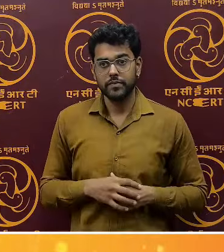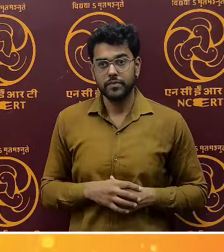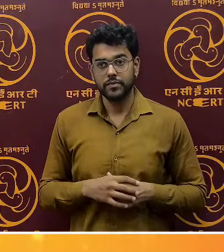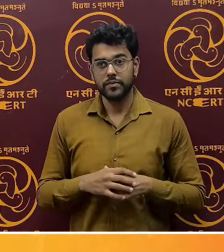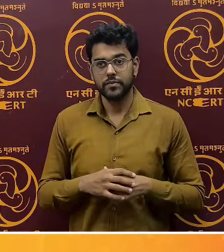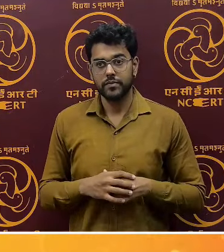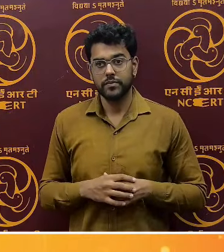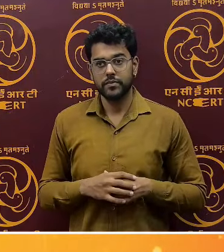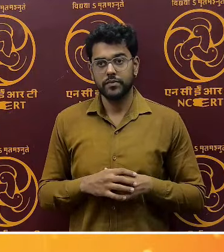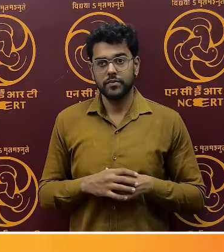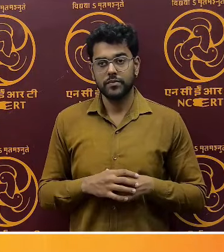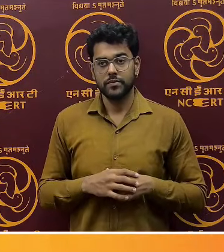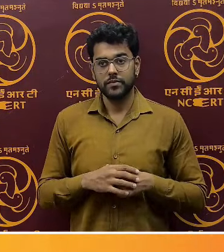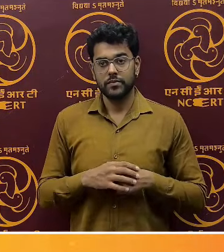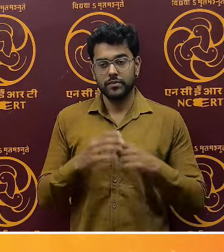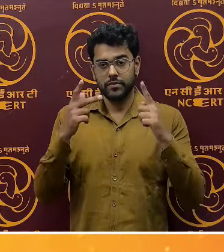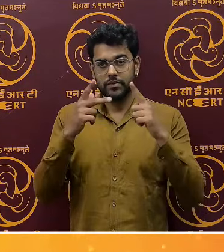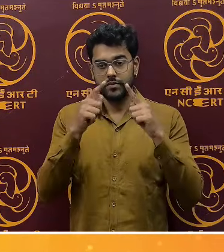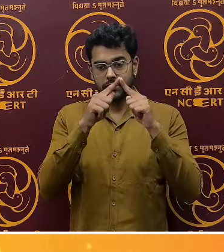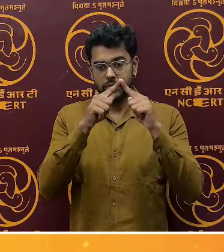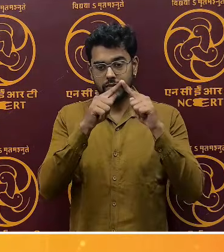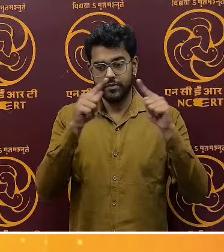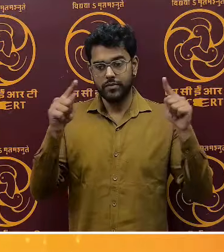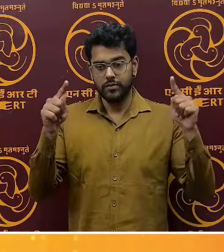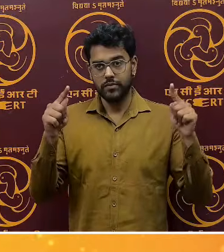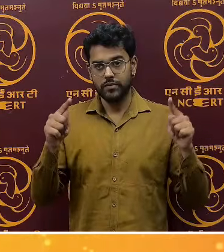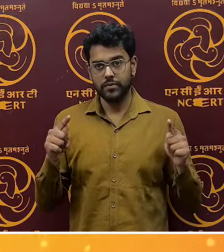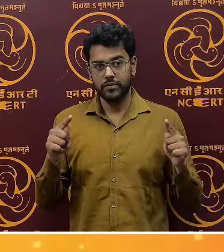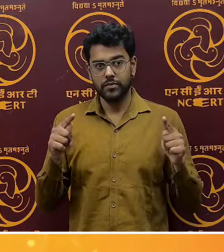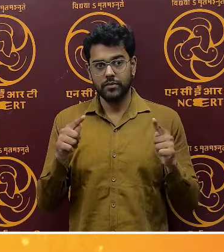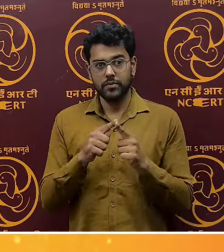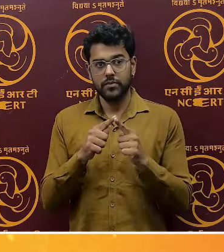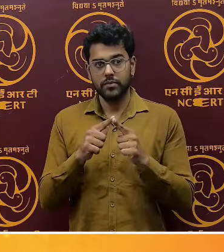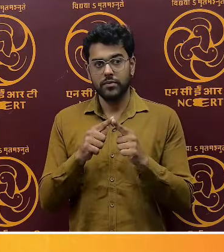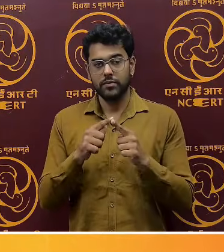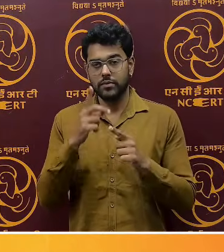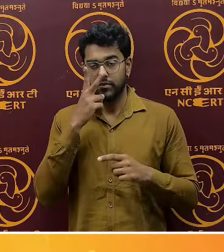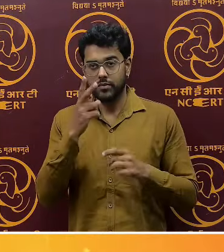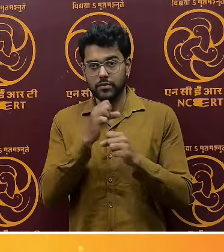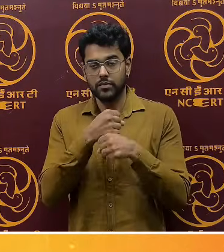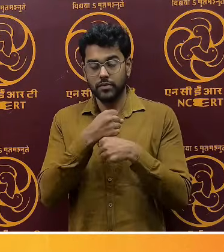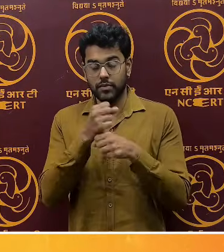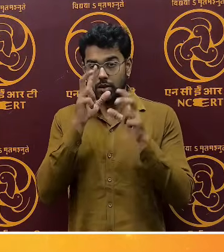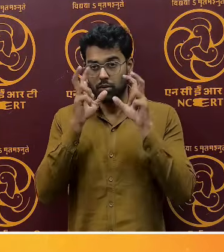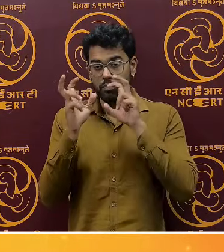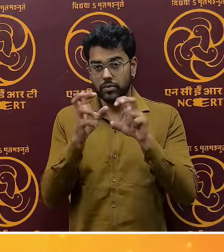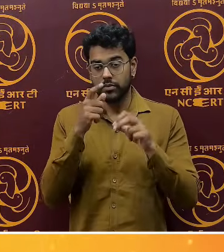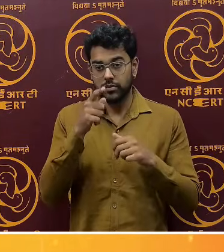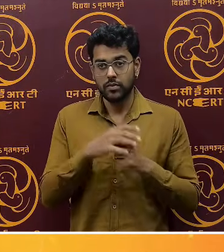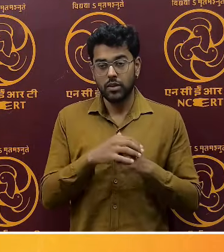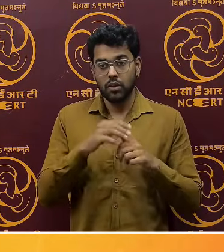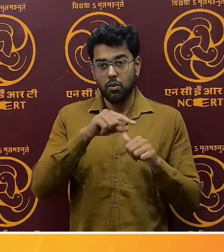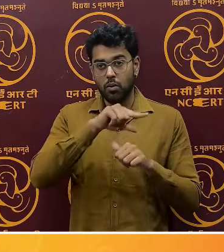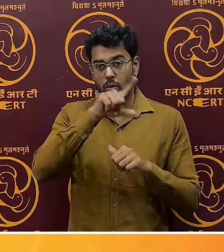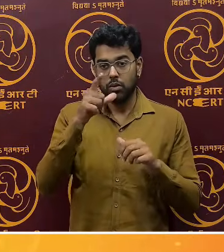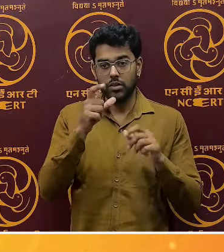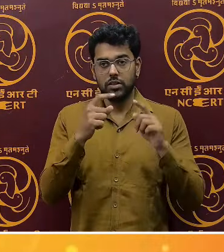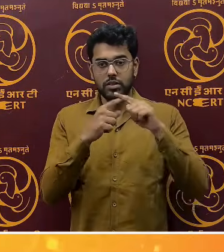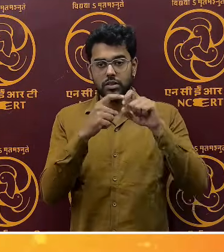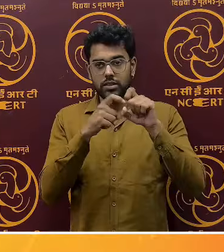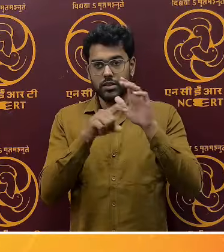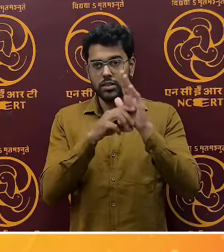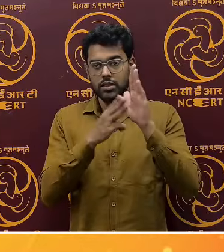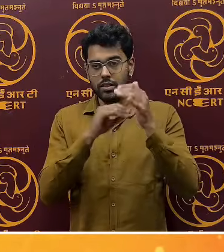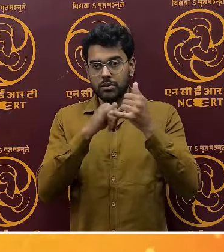a rectangle, actually a big rectangle. Now you can observe all the terms are in this rectangle,